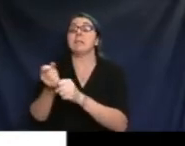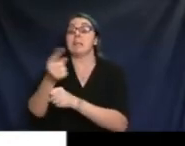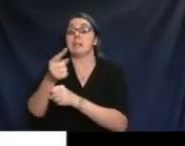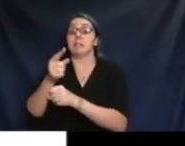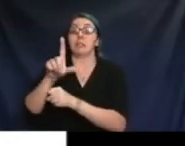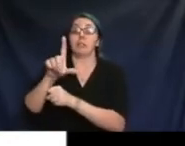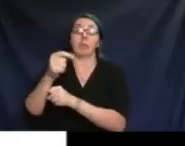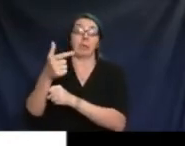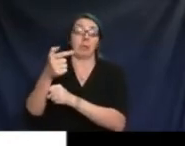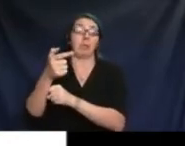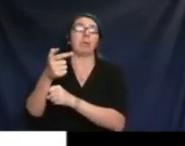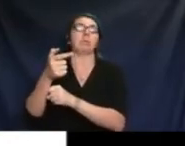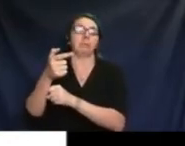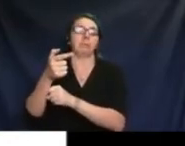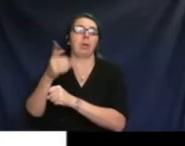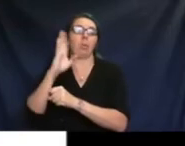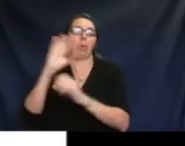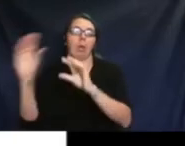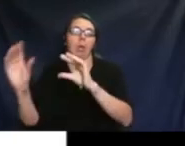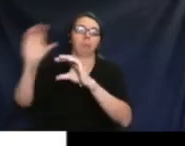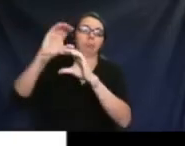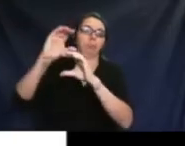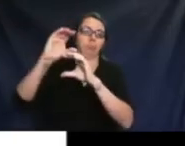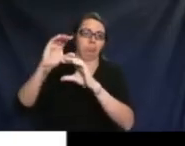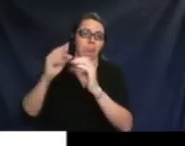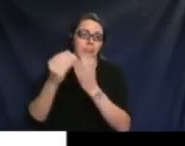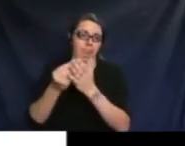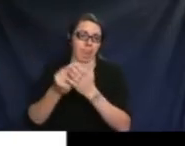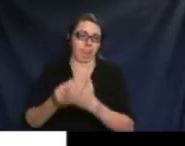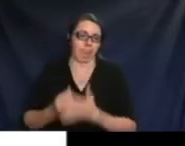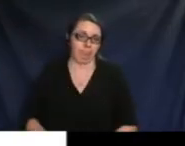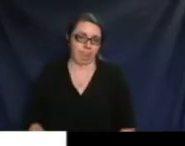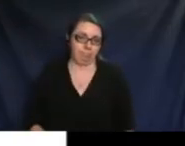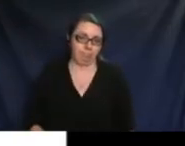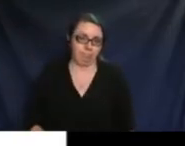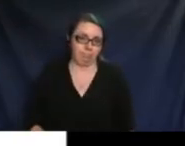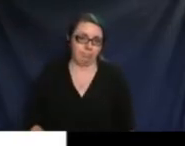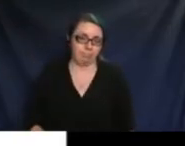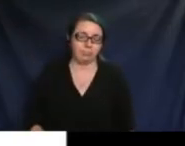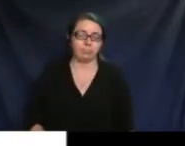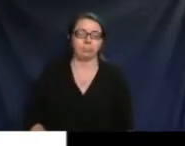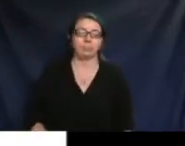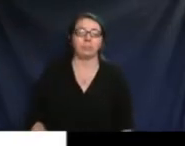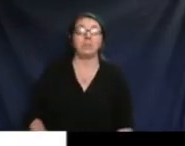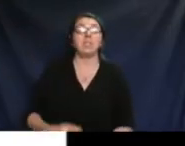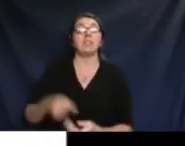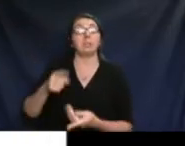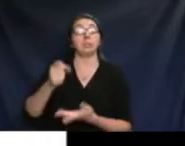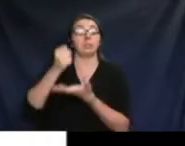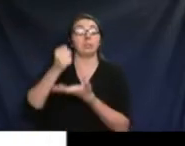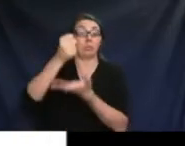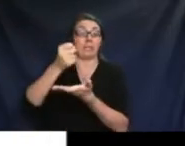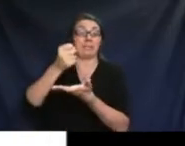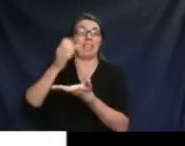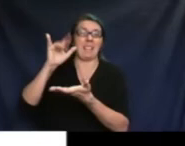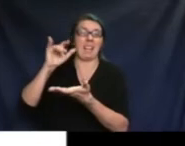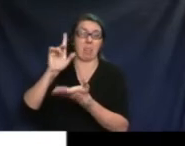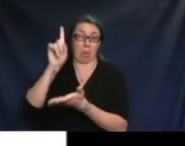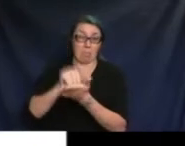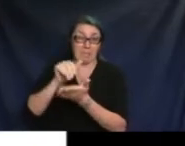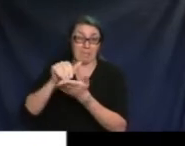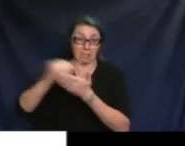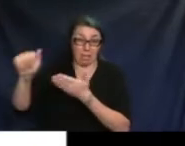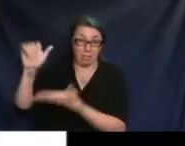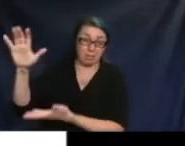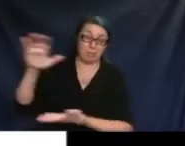our intention in allocating funds for awarding these grants is to be able to award